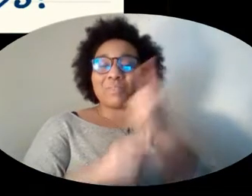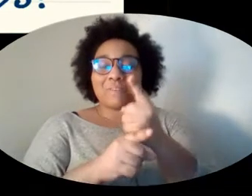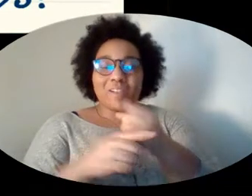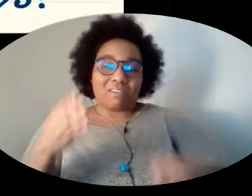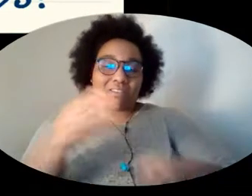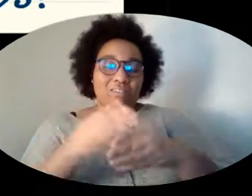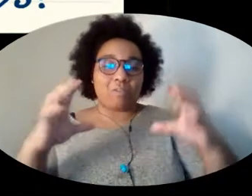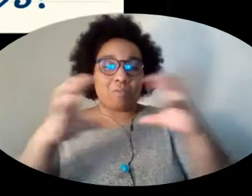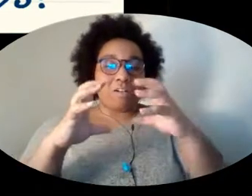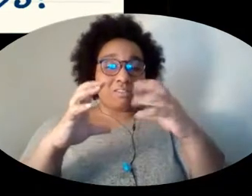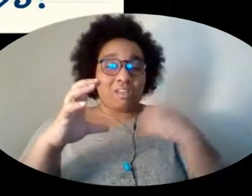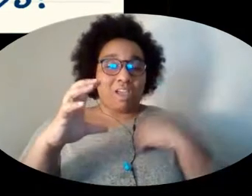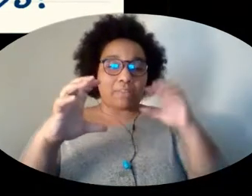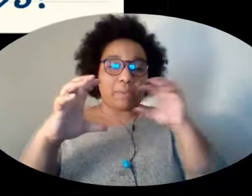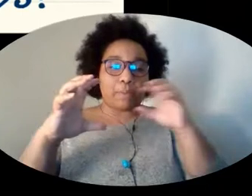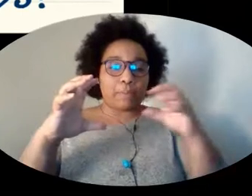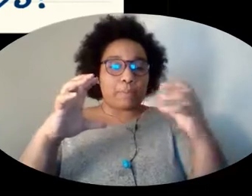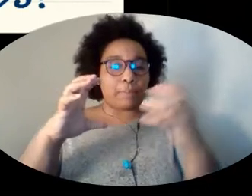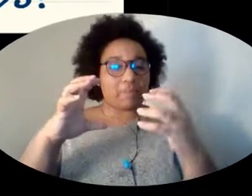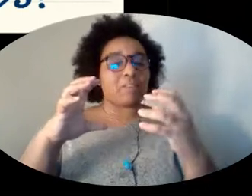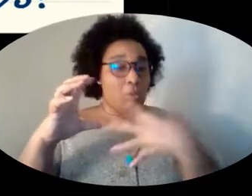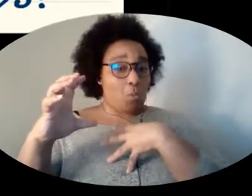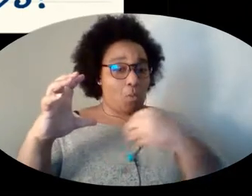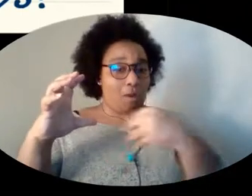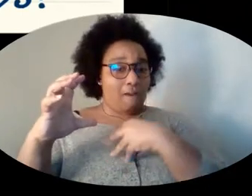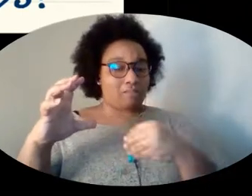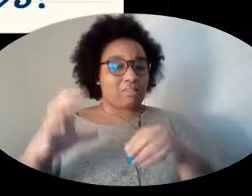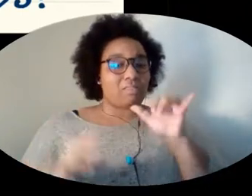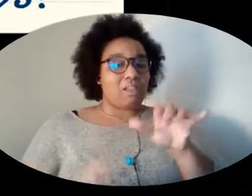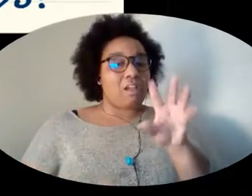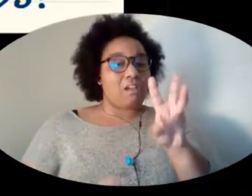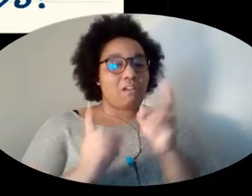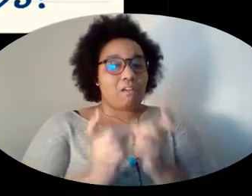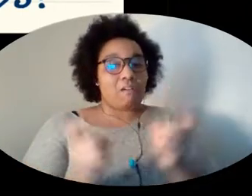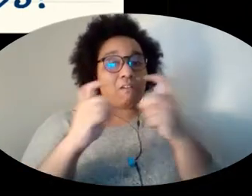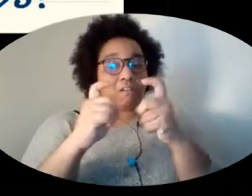right on this soccer ball the white patches are hexagons